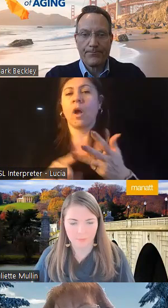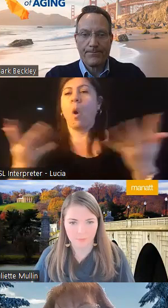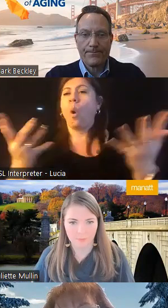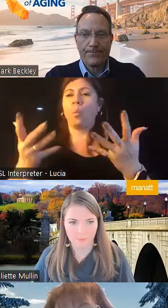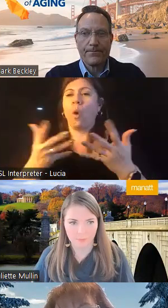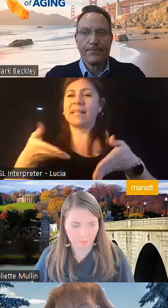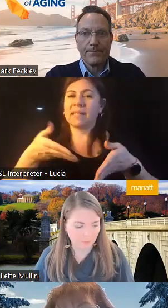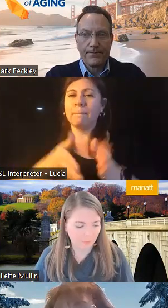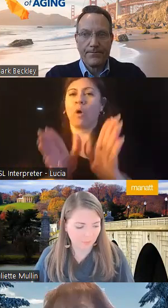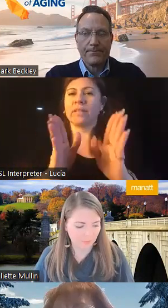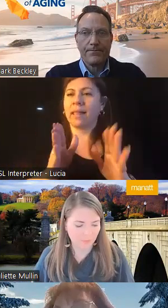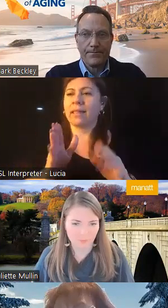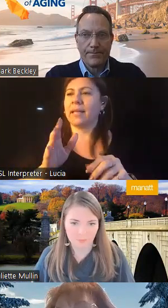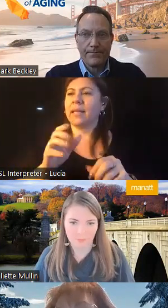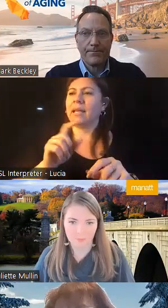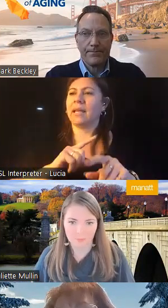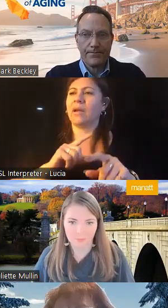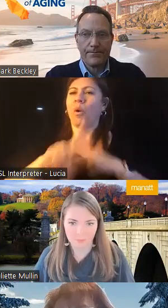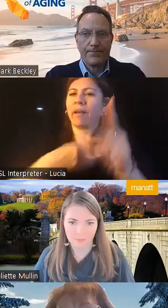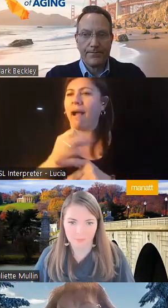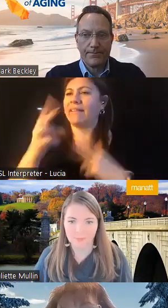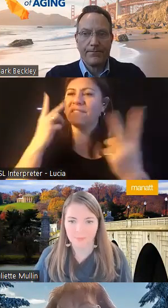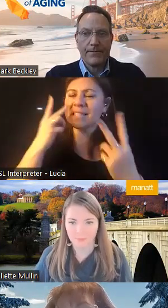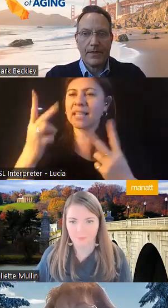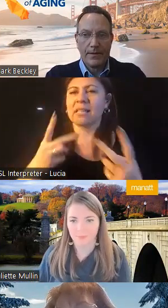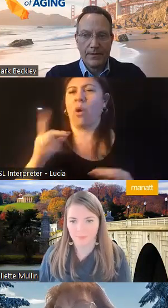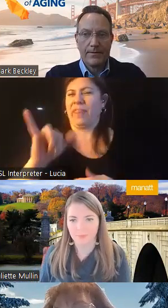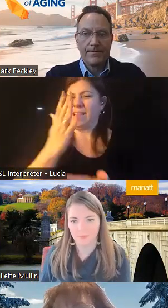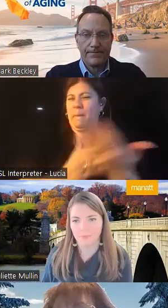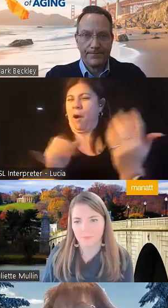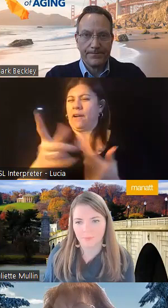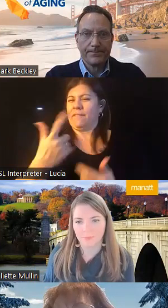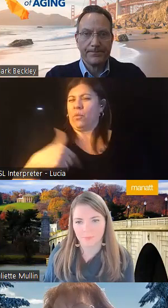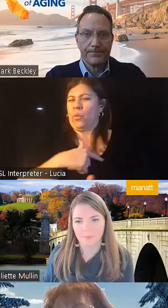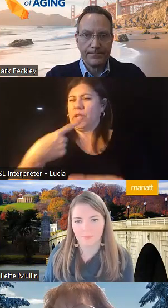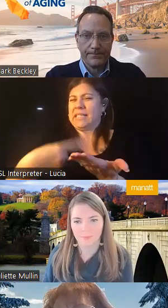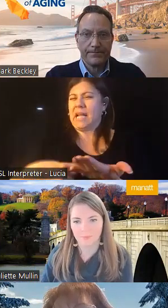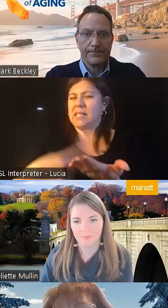it? So that's part of what we're all discussing. And so there hasn't been any